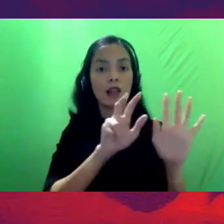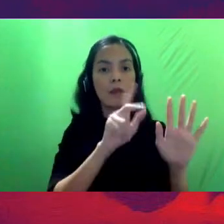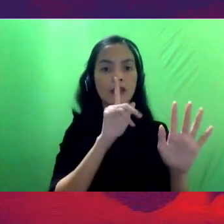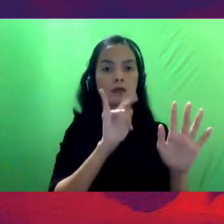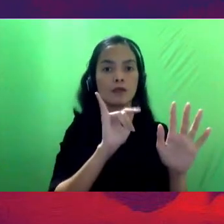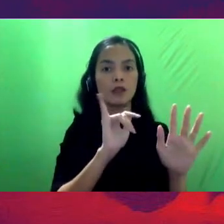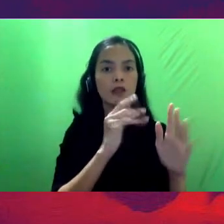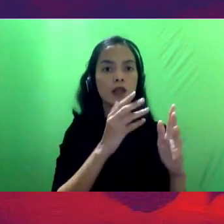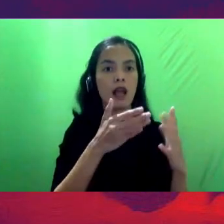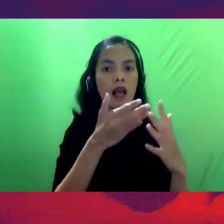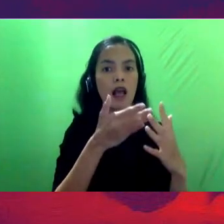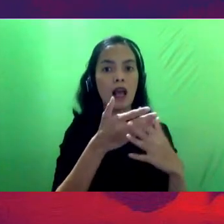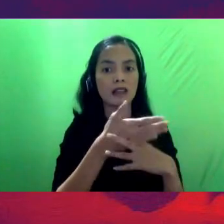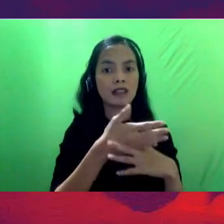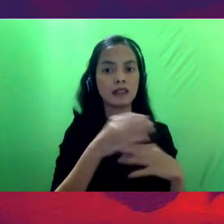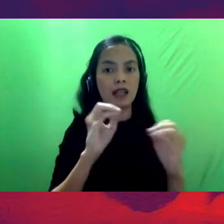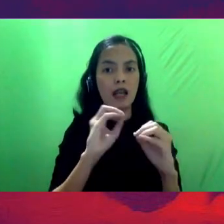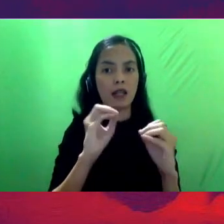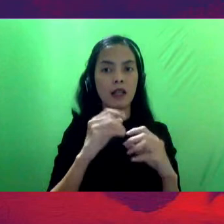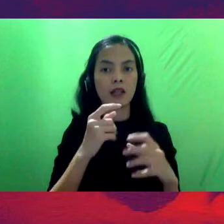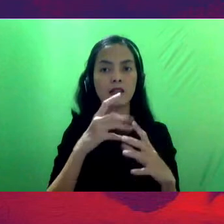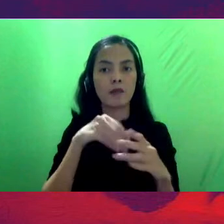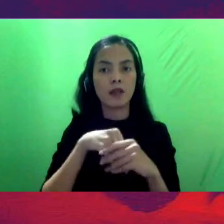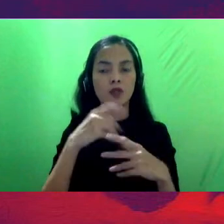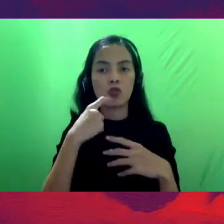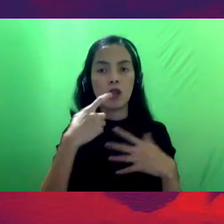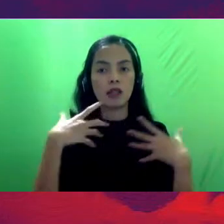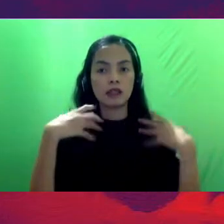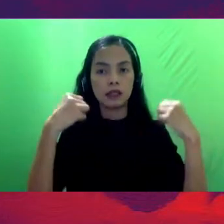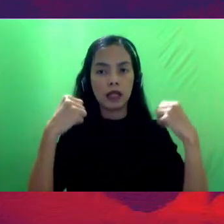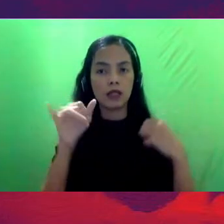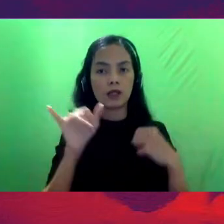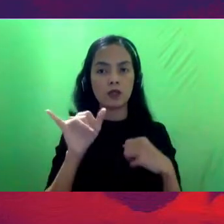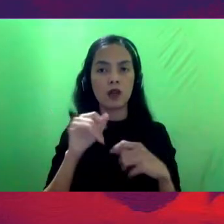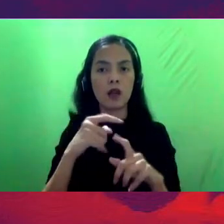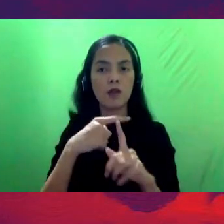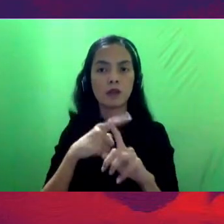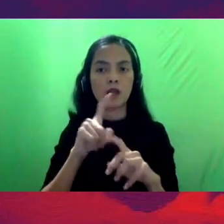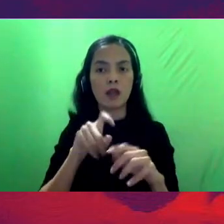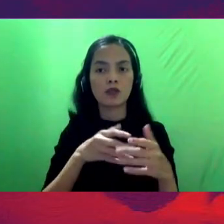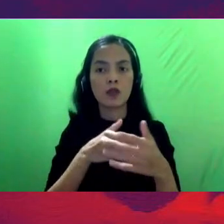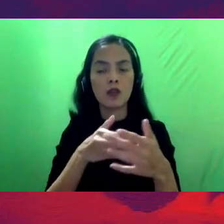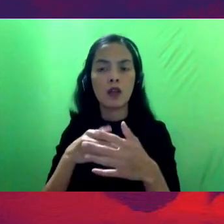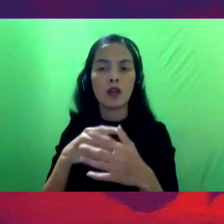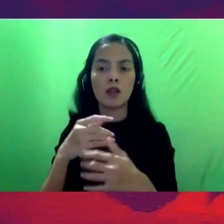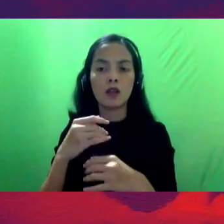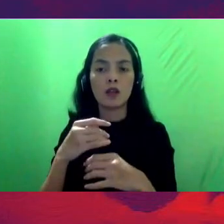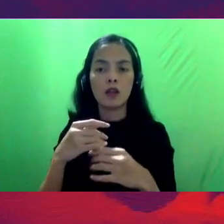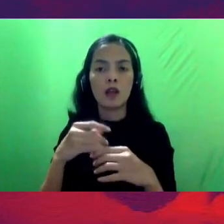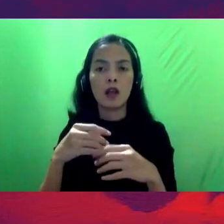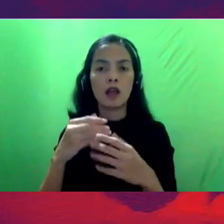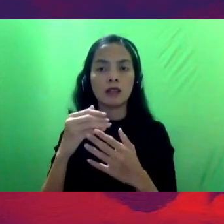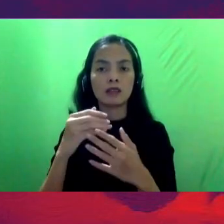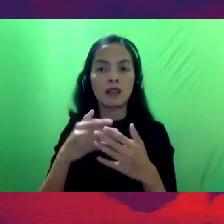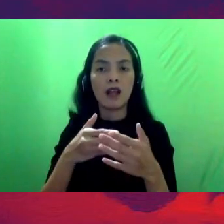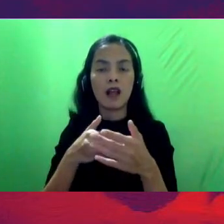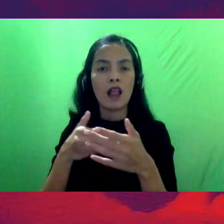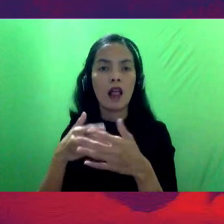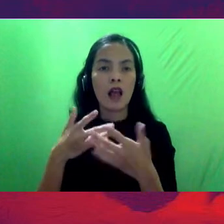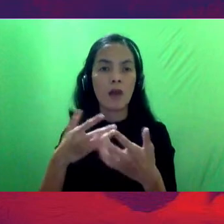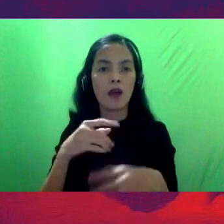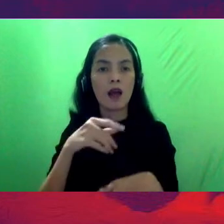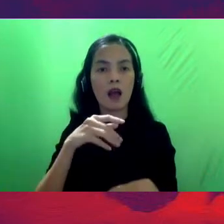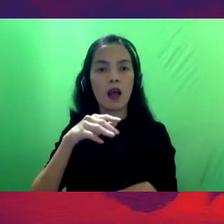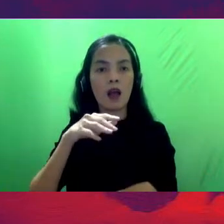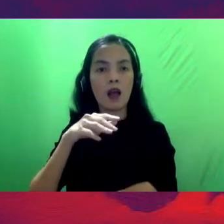services, and they have to suffer from the loss of income that their parents experience. They